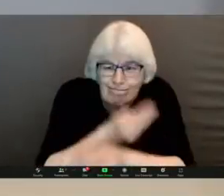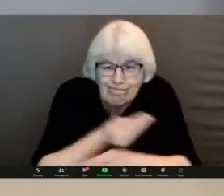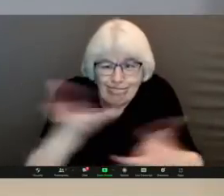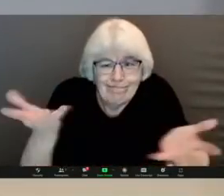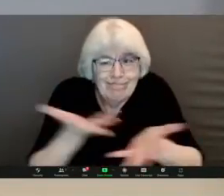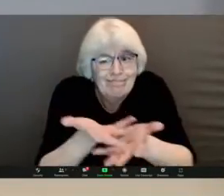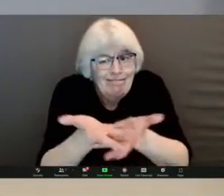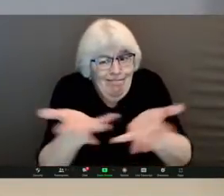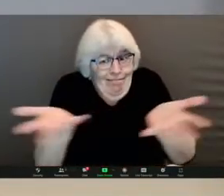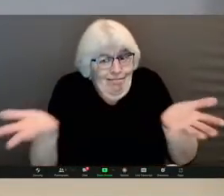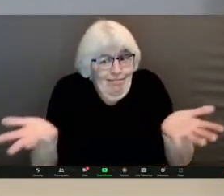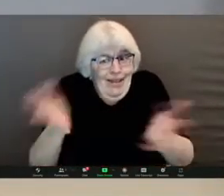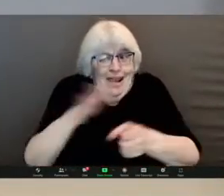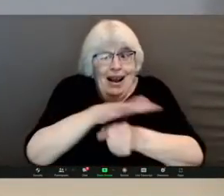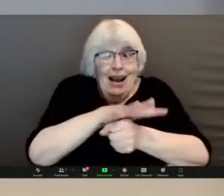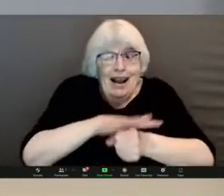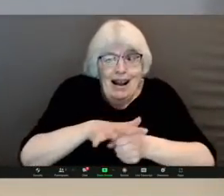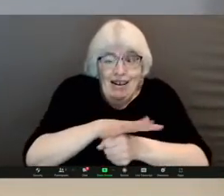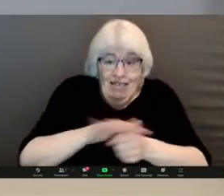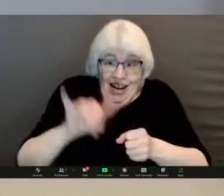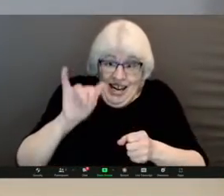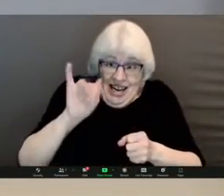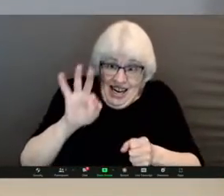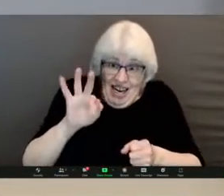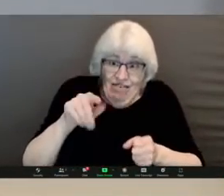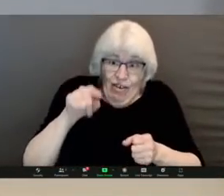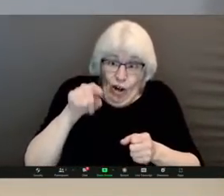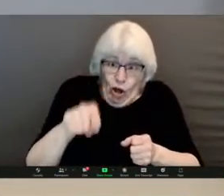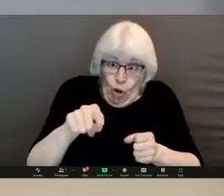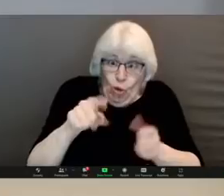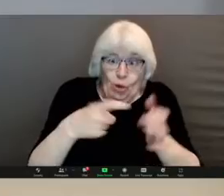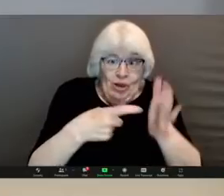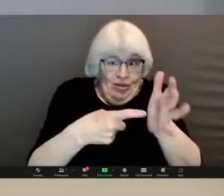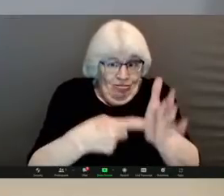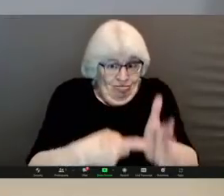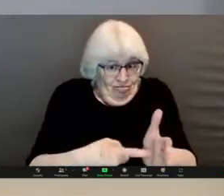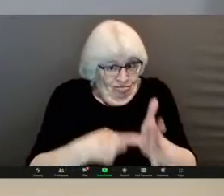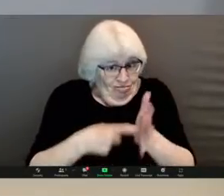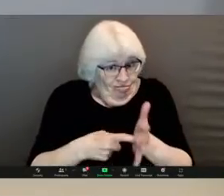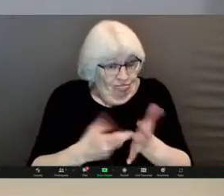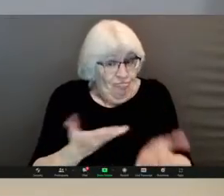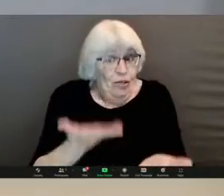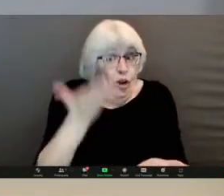be required to maintain other public health measures, such as cohorting.